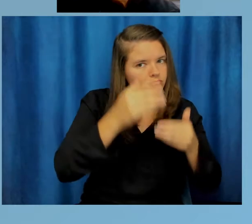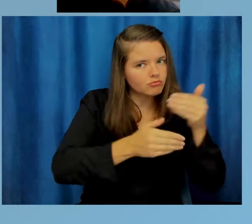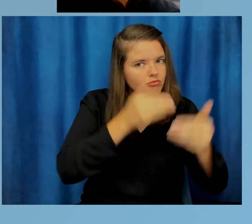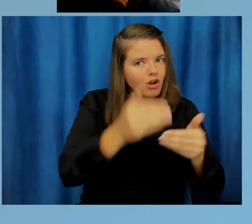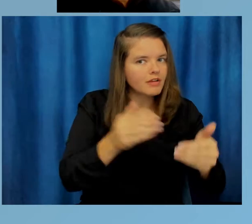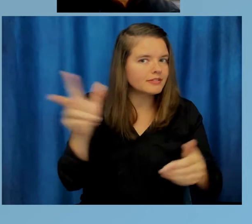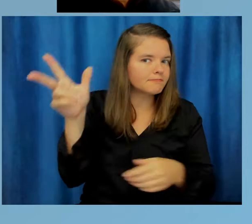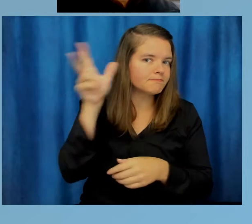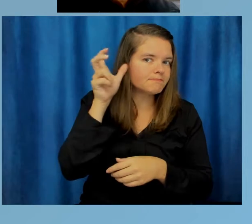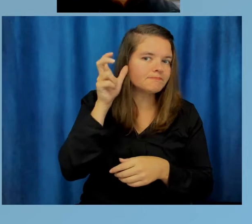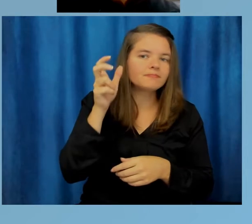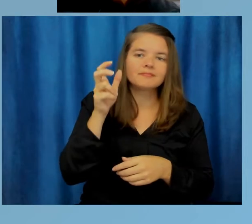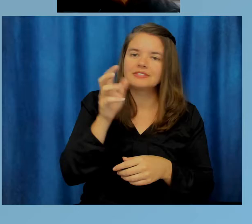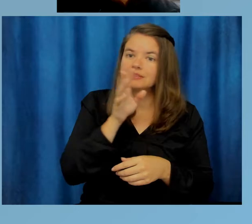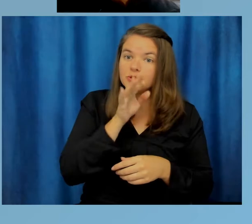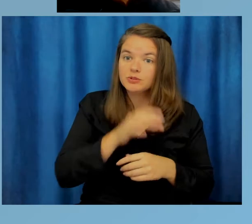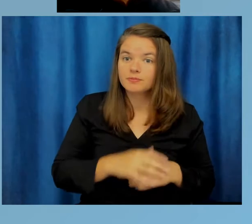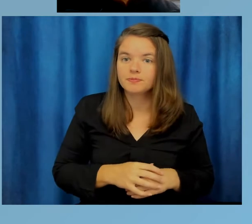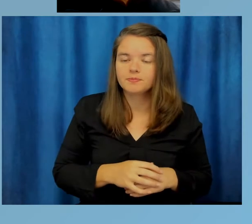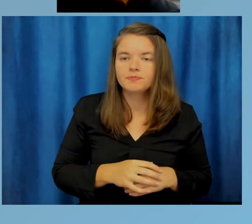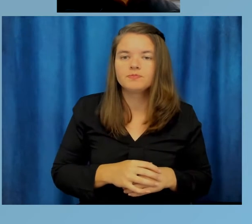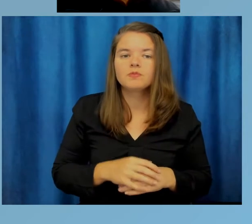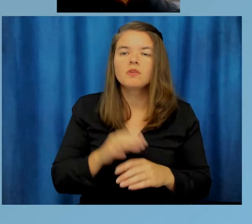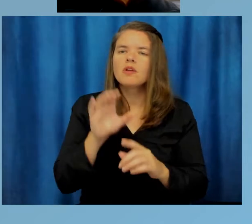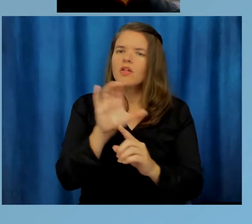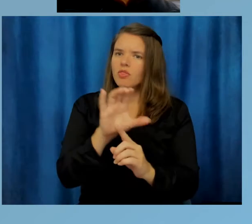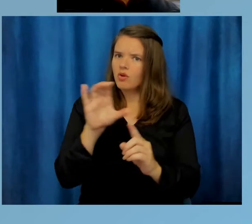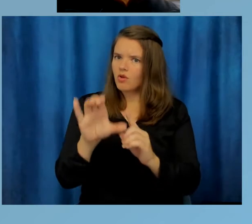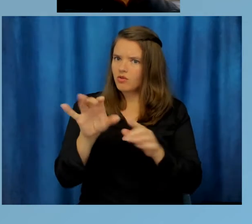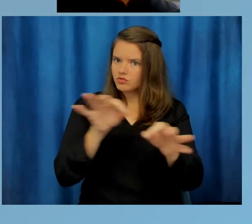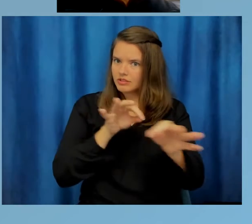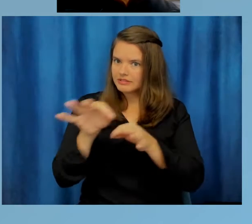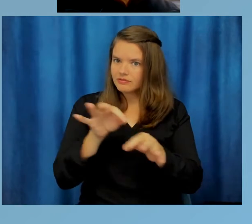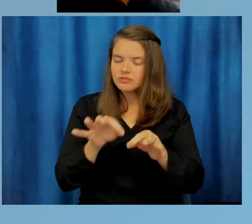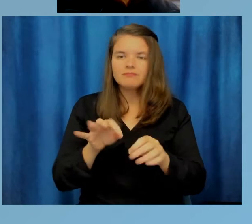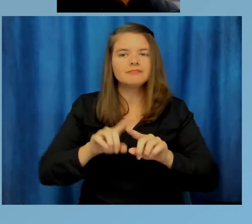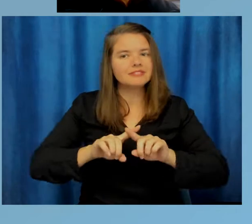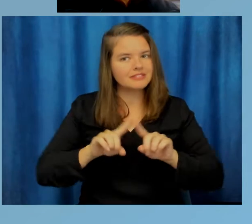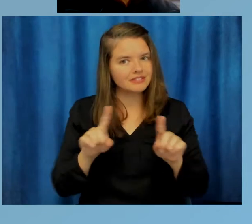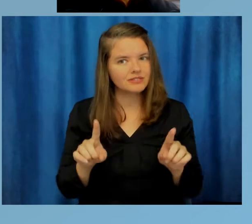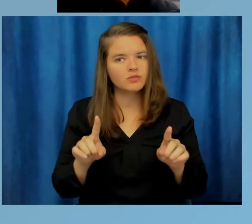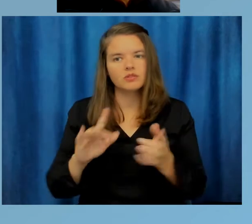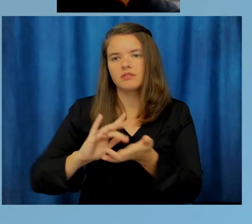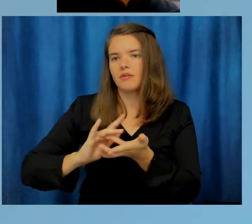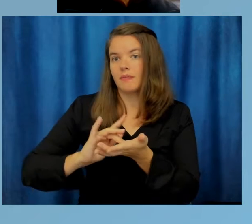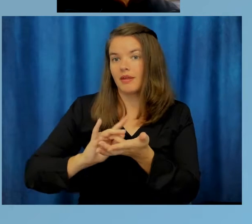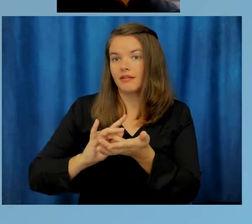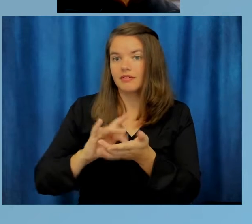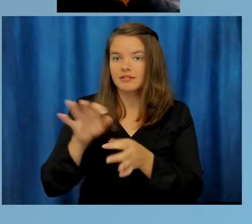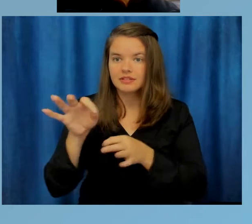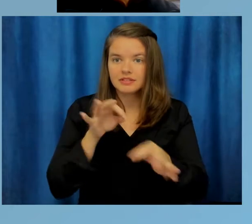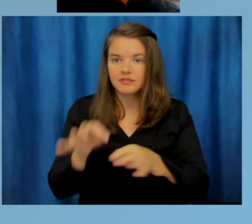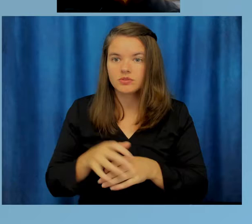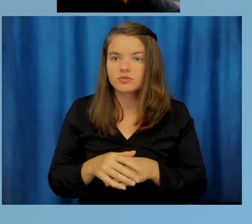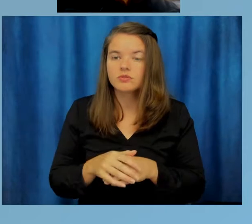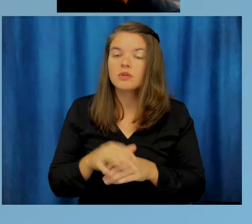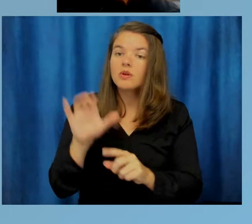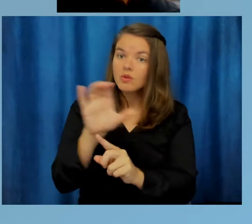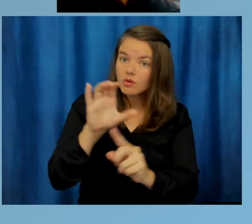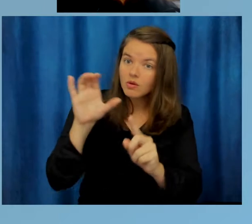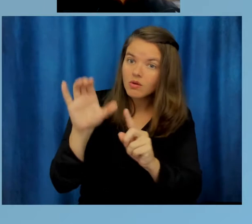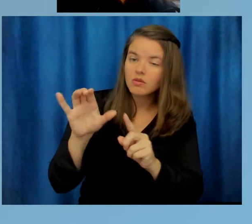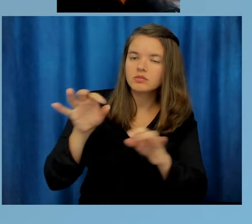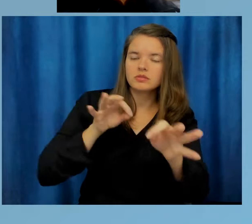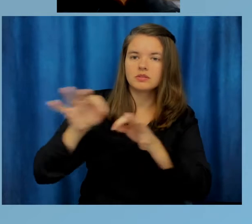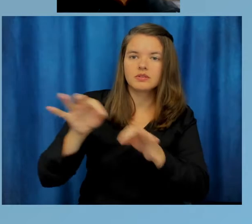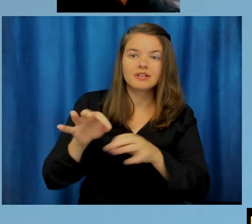to process speech. How the cultural definition is different than the medical definition is,